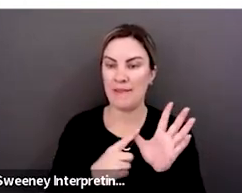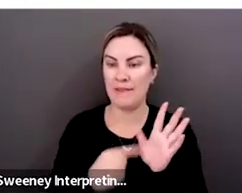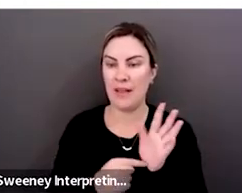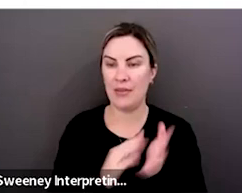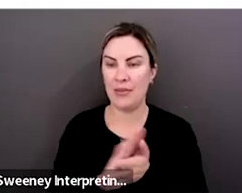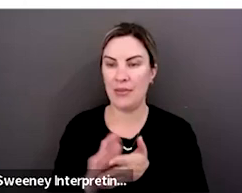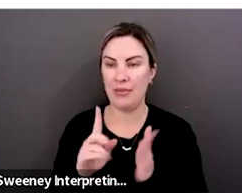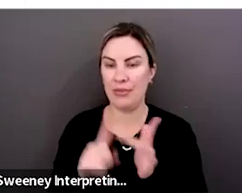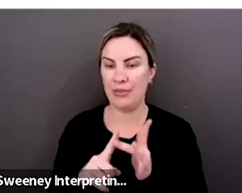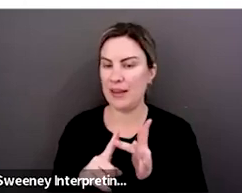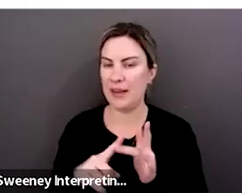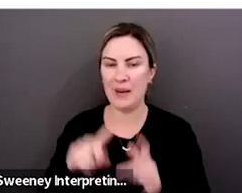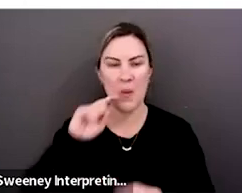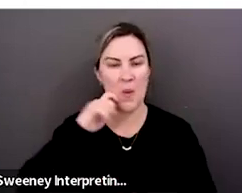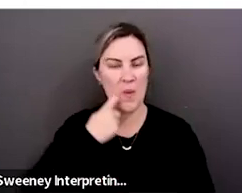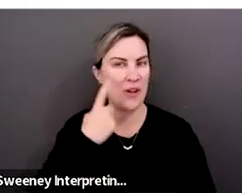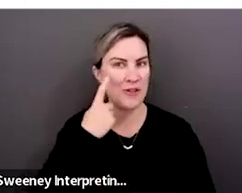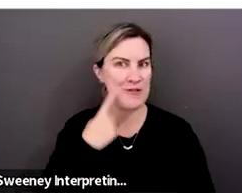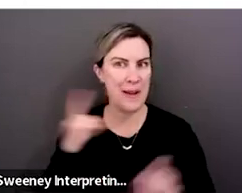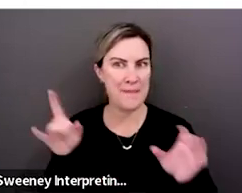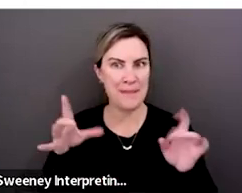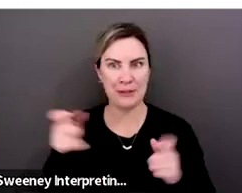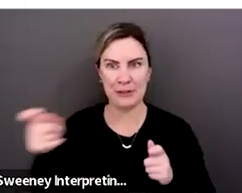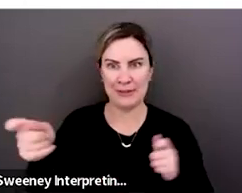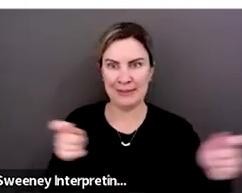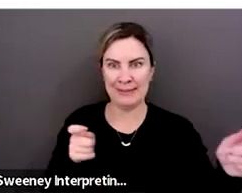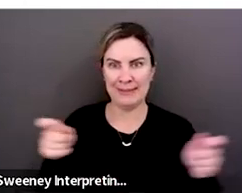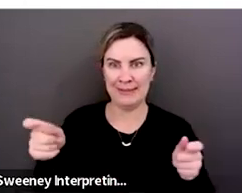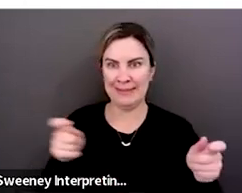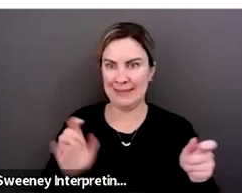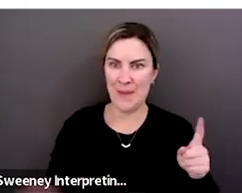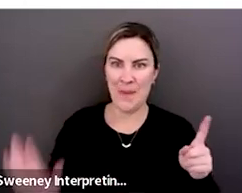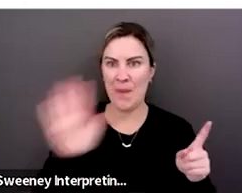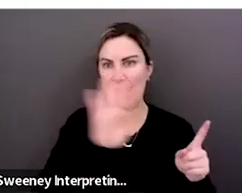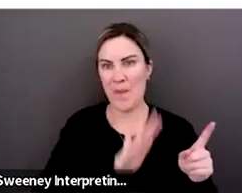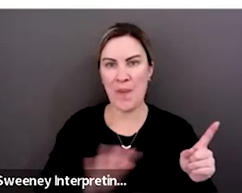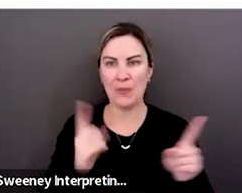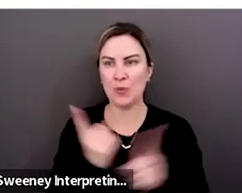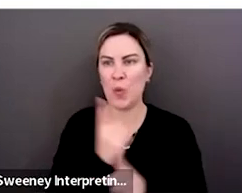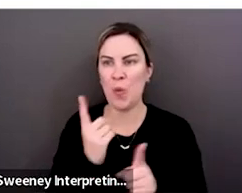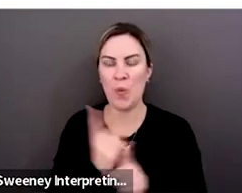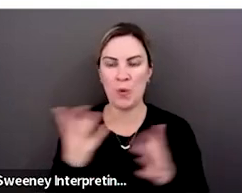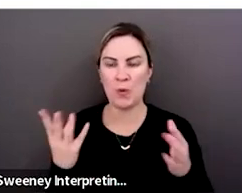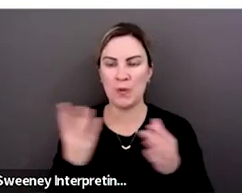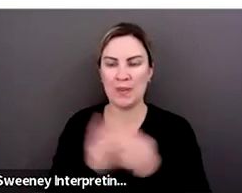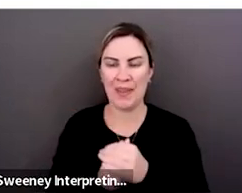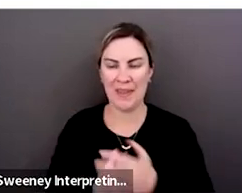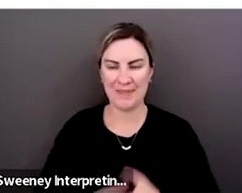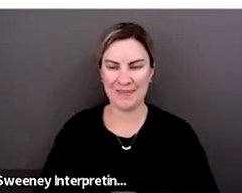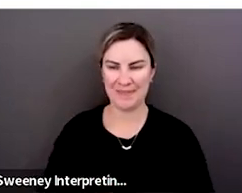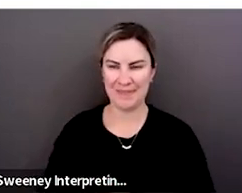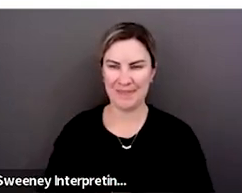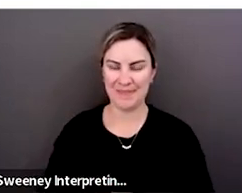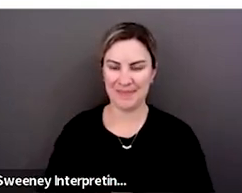and Parvathy's going to somehow magically facilitate all of you in having a conversation together.